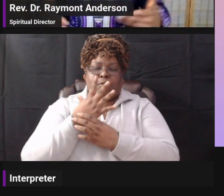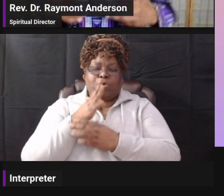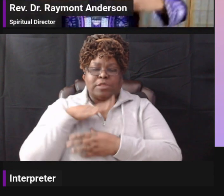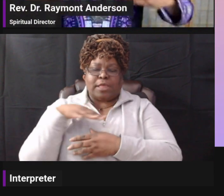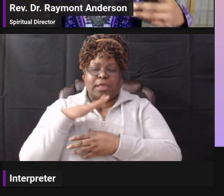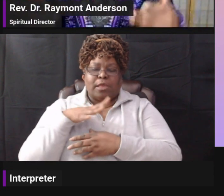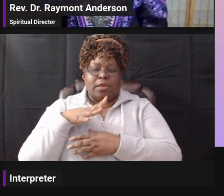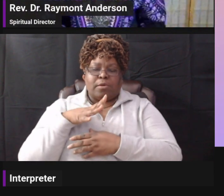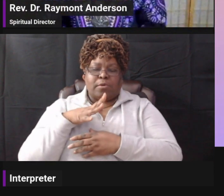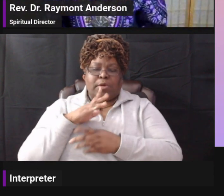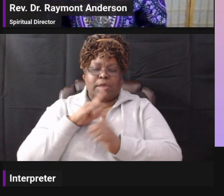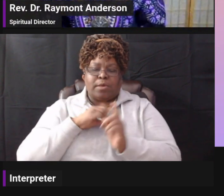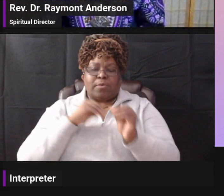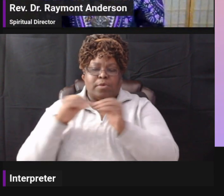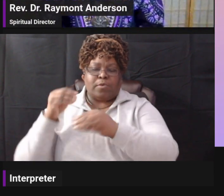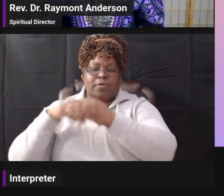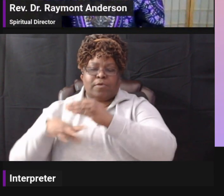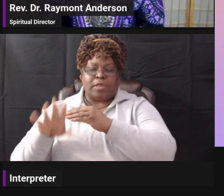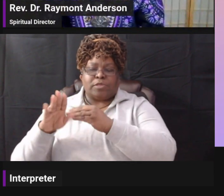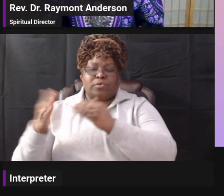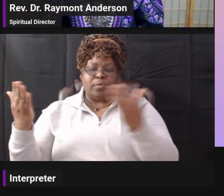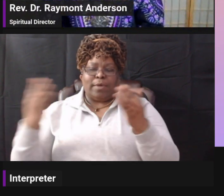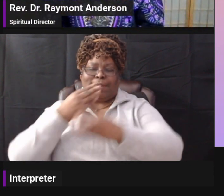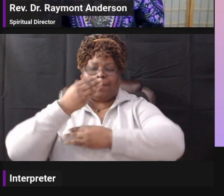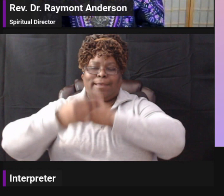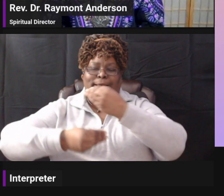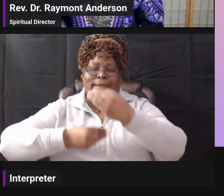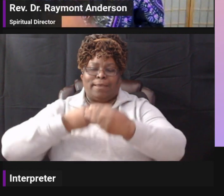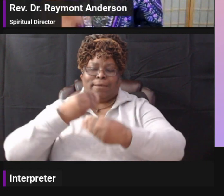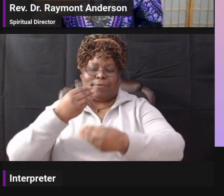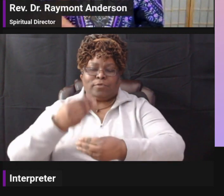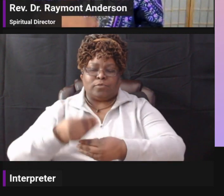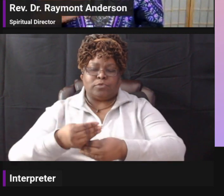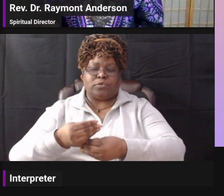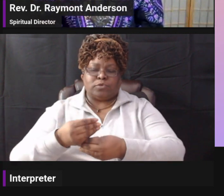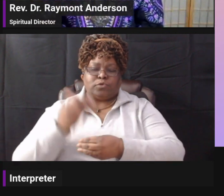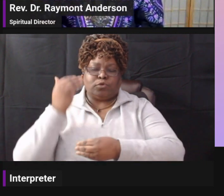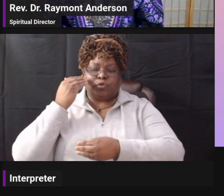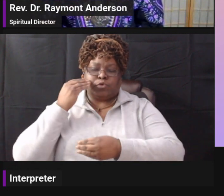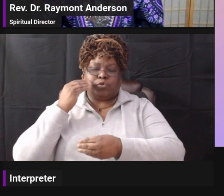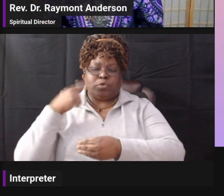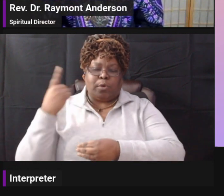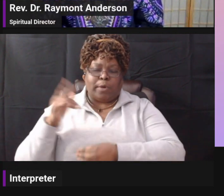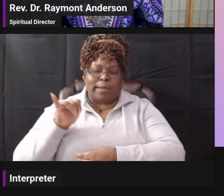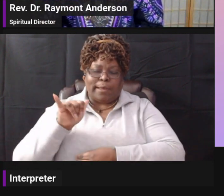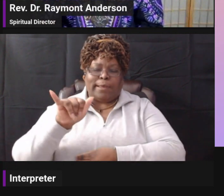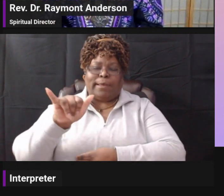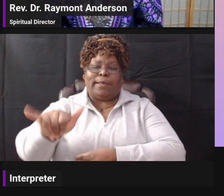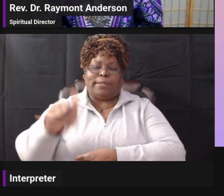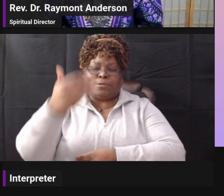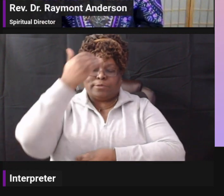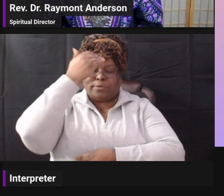stretch into the zone of evolution, the zone of ever-evolving